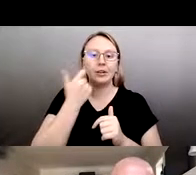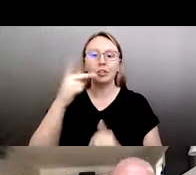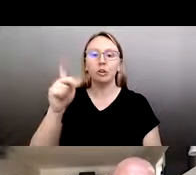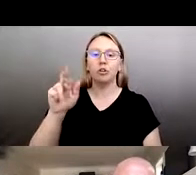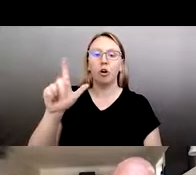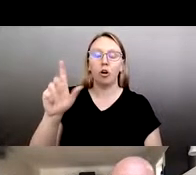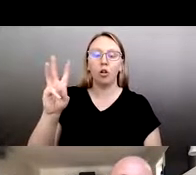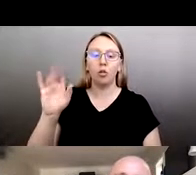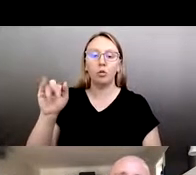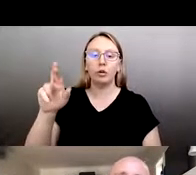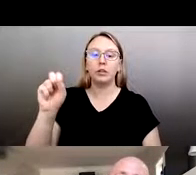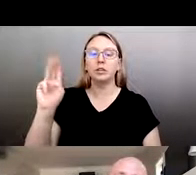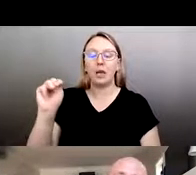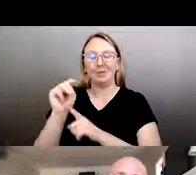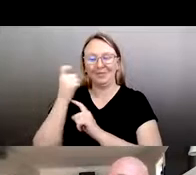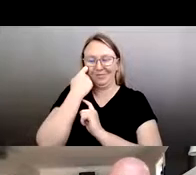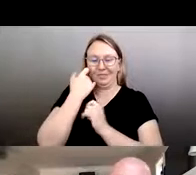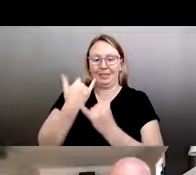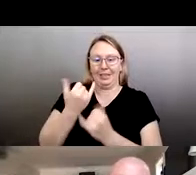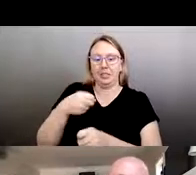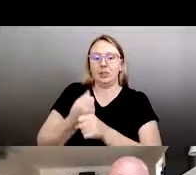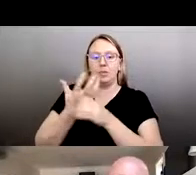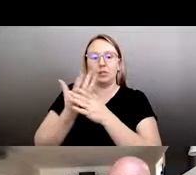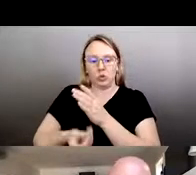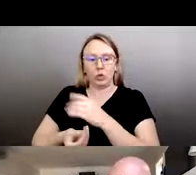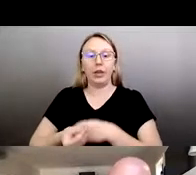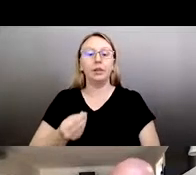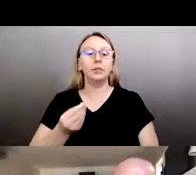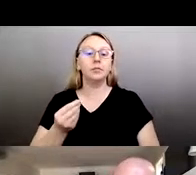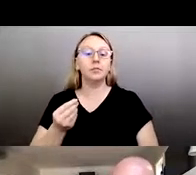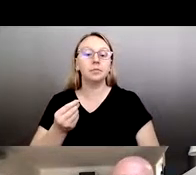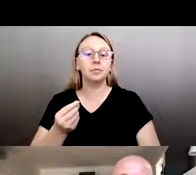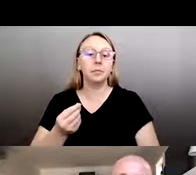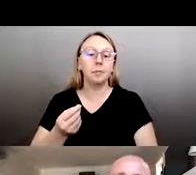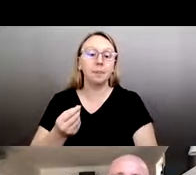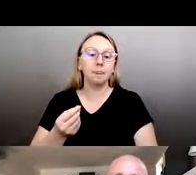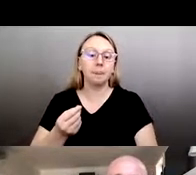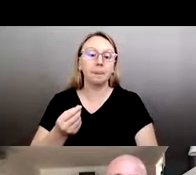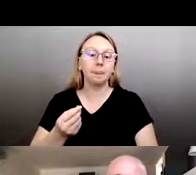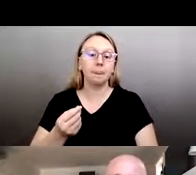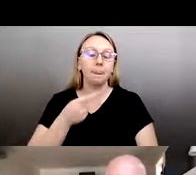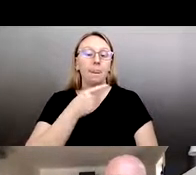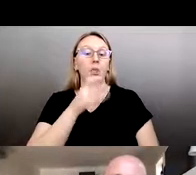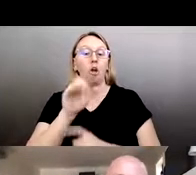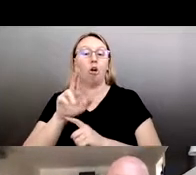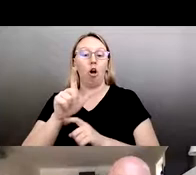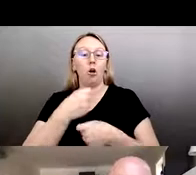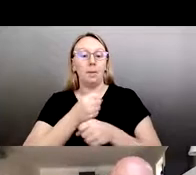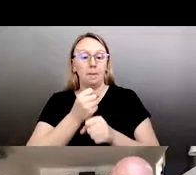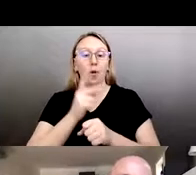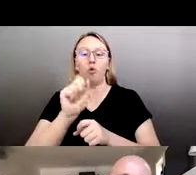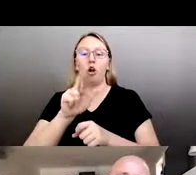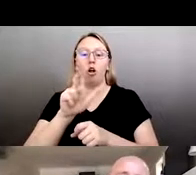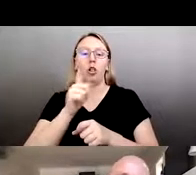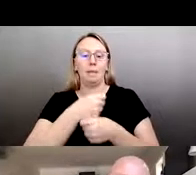year. Carl made this painting in honor of Screamin' Jay Hawkins' album Armpit Rubber. You can see the album title right down here.